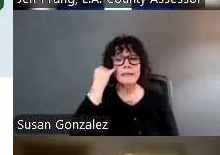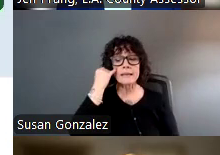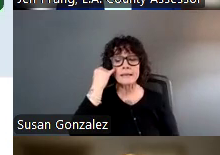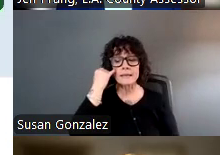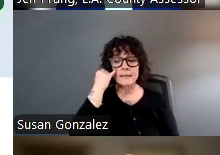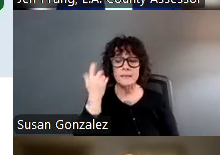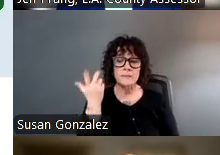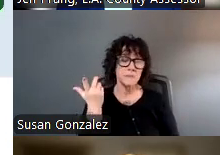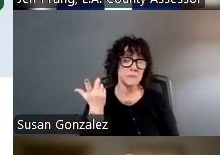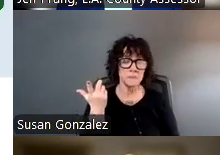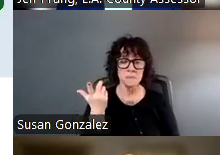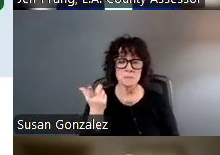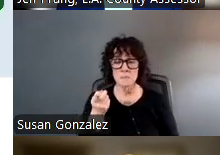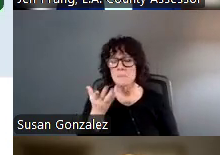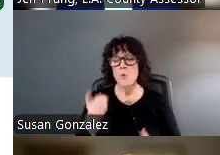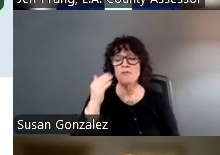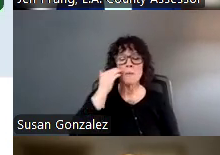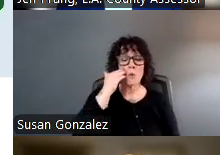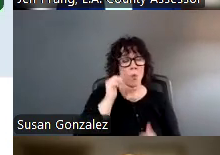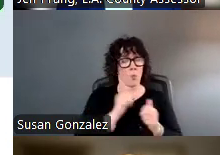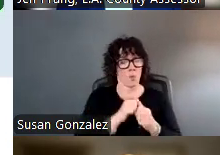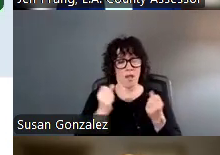perpetrated against deeds and titles.